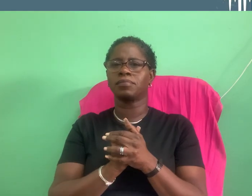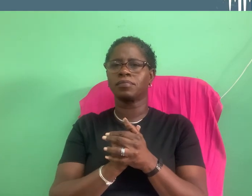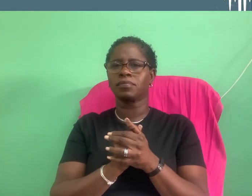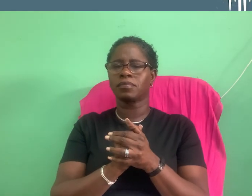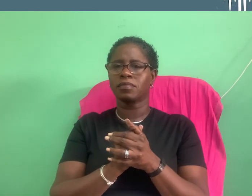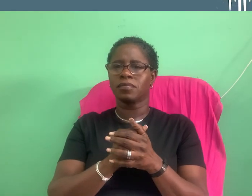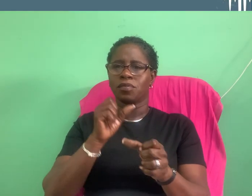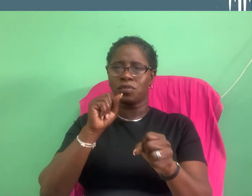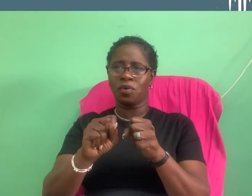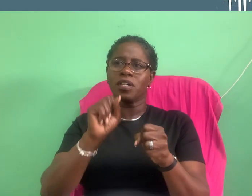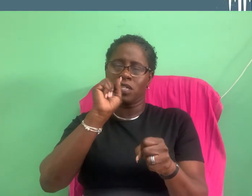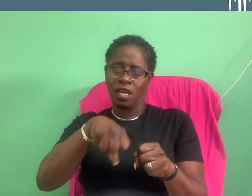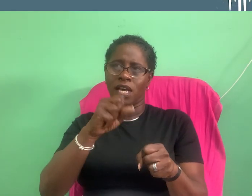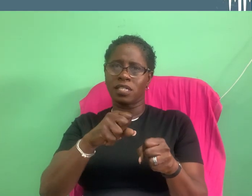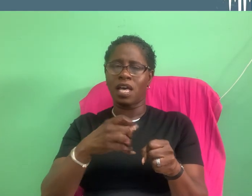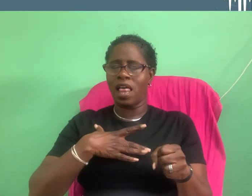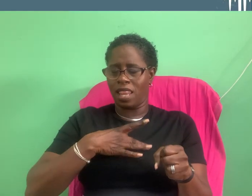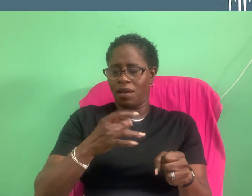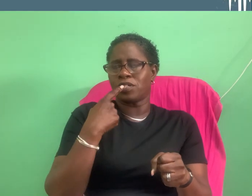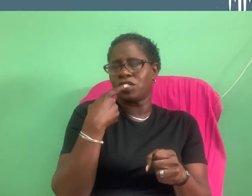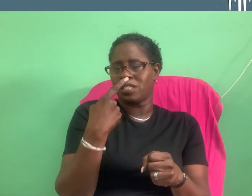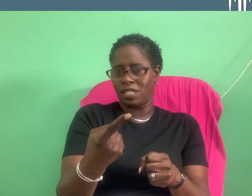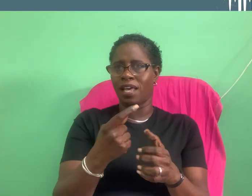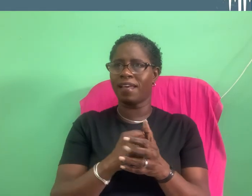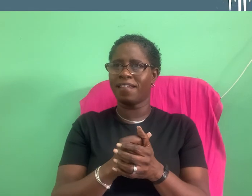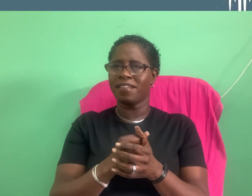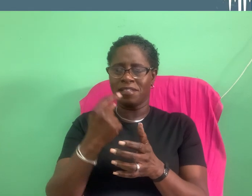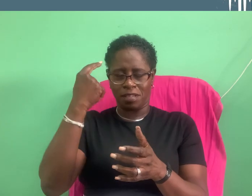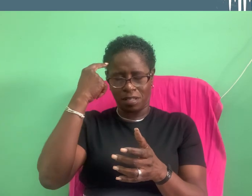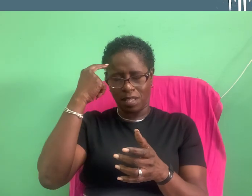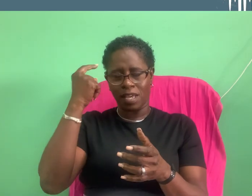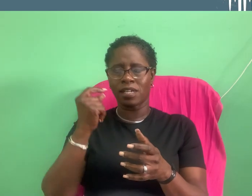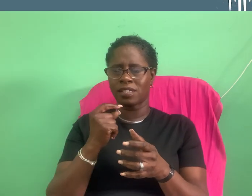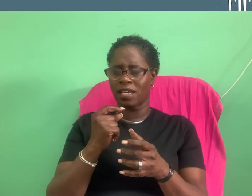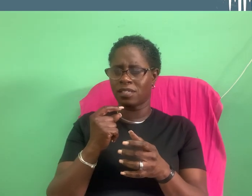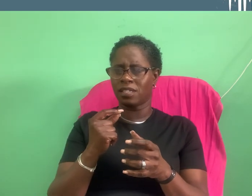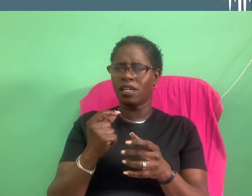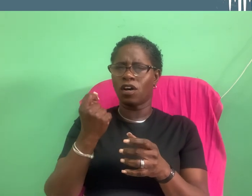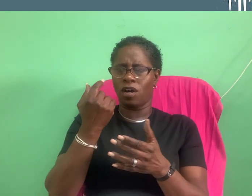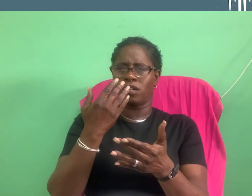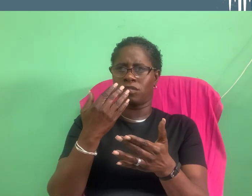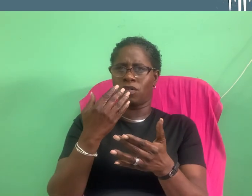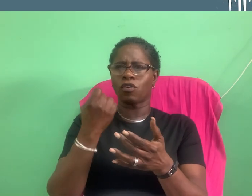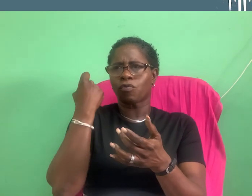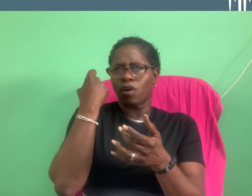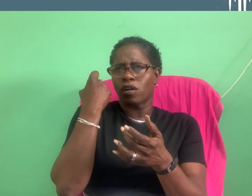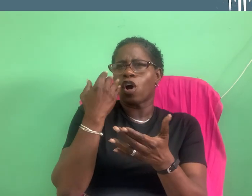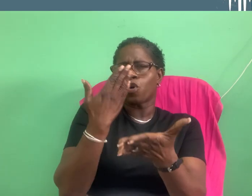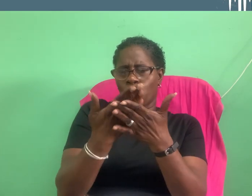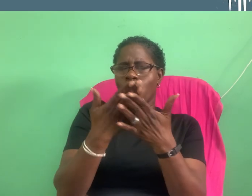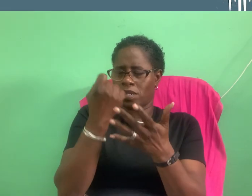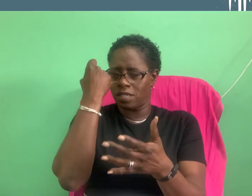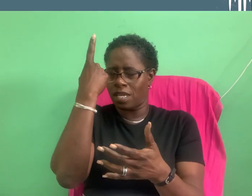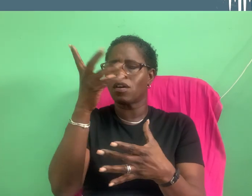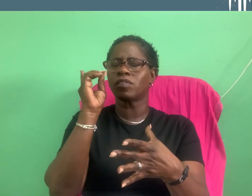Yeah, so I really liked what Heather was saying, and I think that that is a really great synopsis of what disability is and what